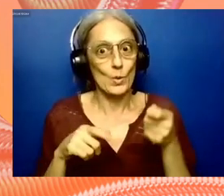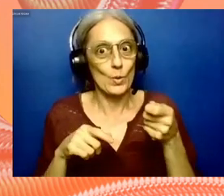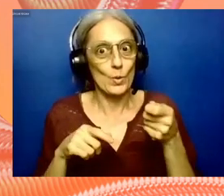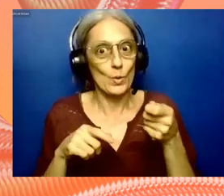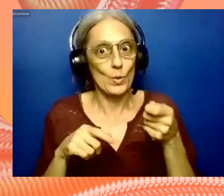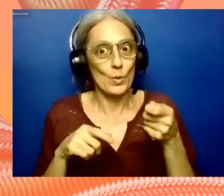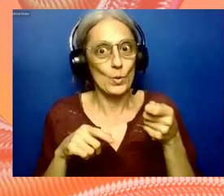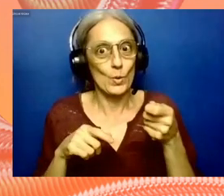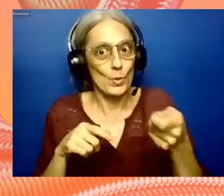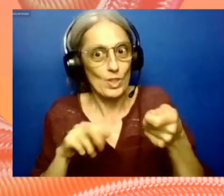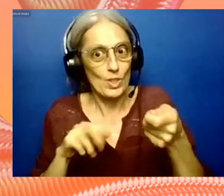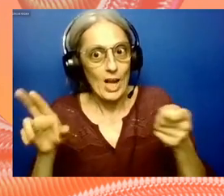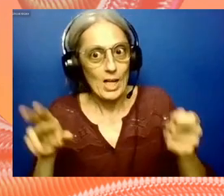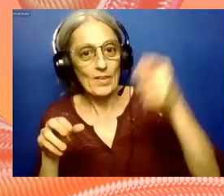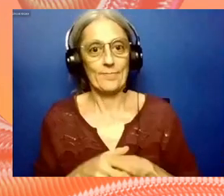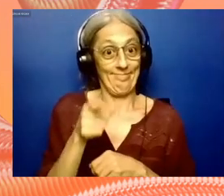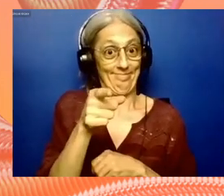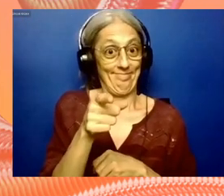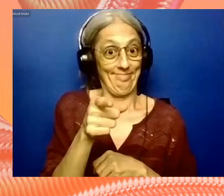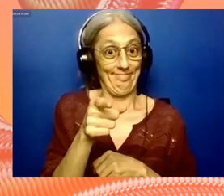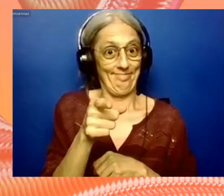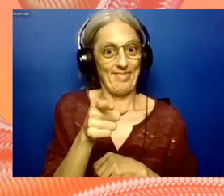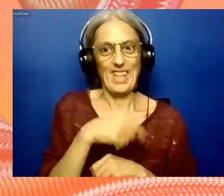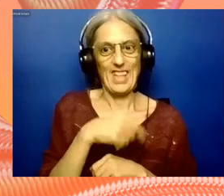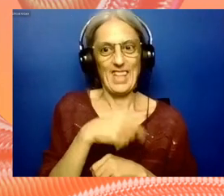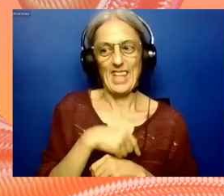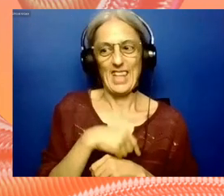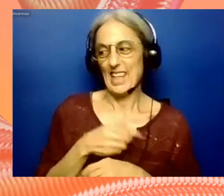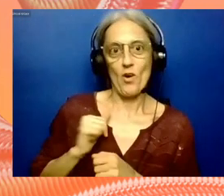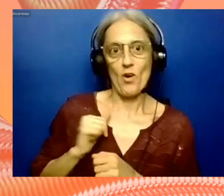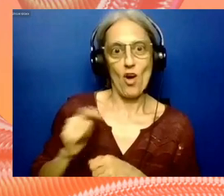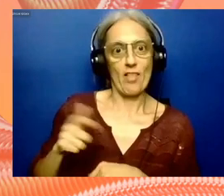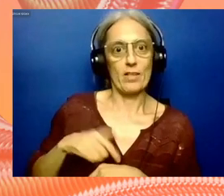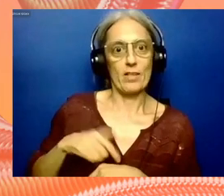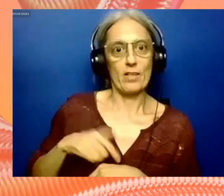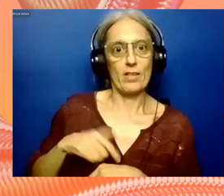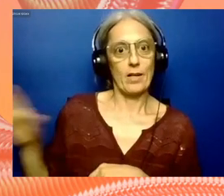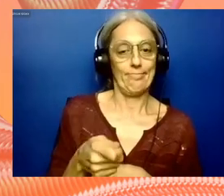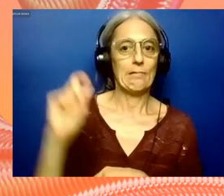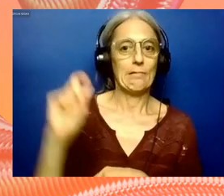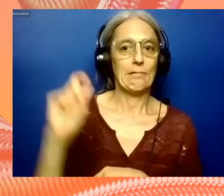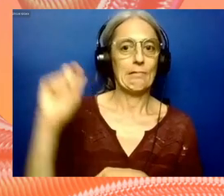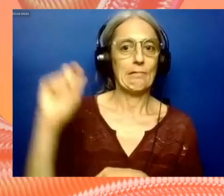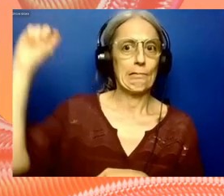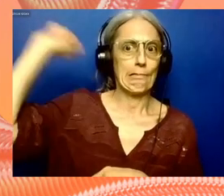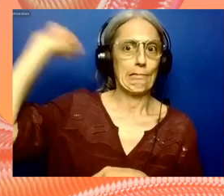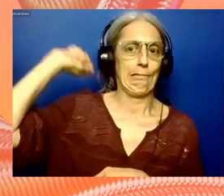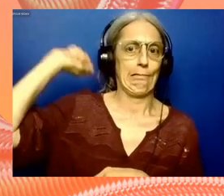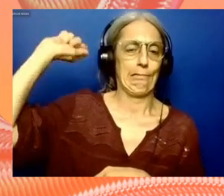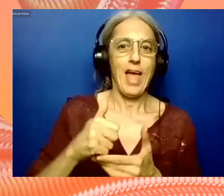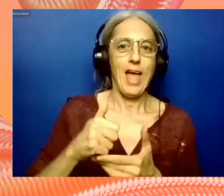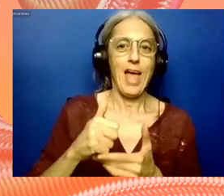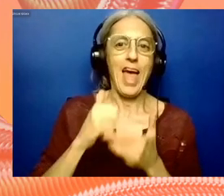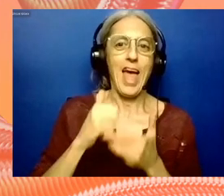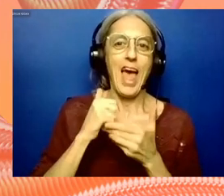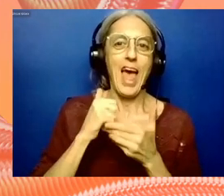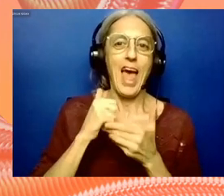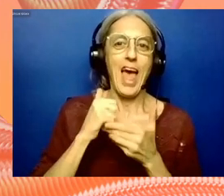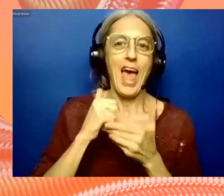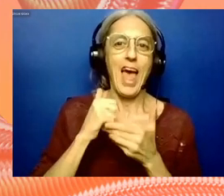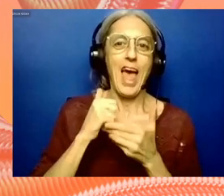This thing is never far. So that is magic. This got me through the pandemic. You just can't reach all the parts with your hands.